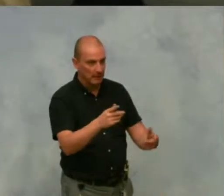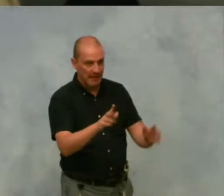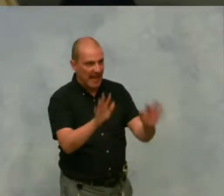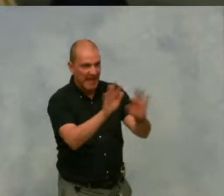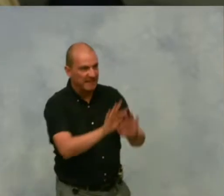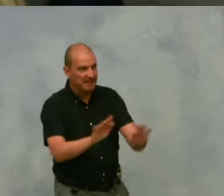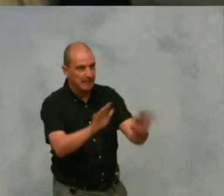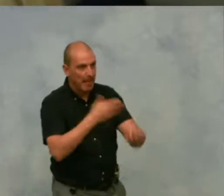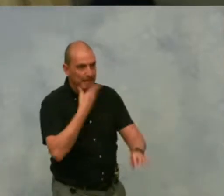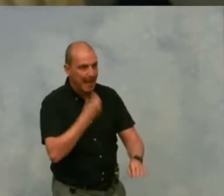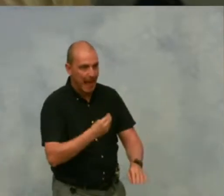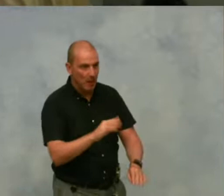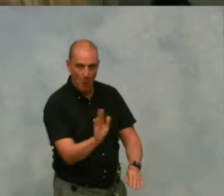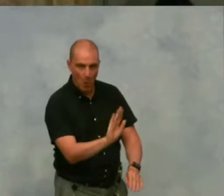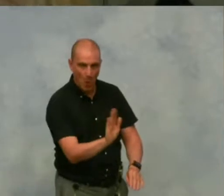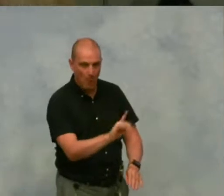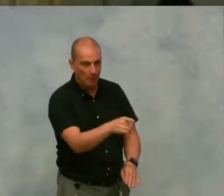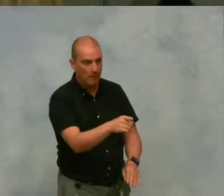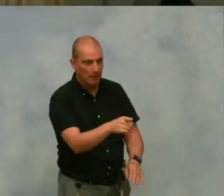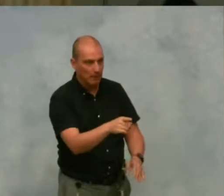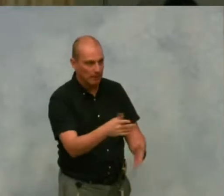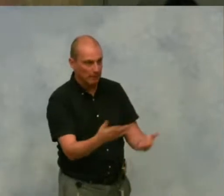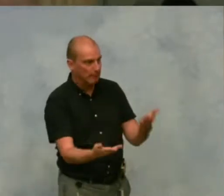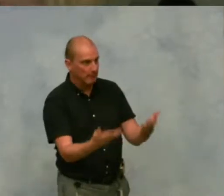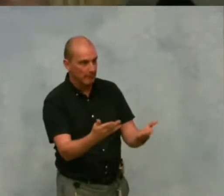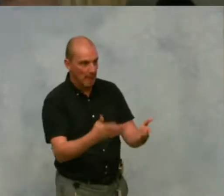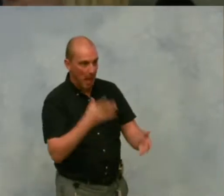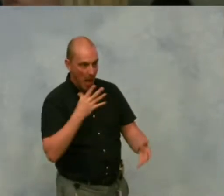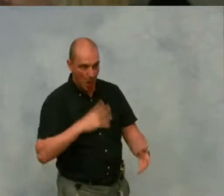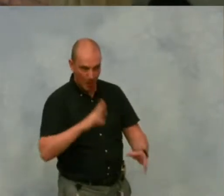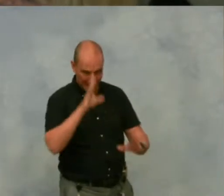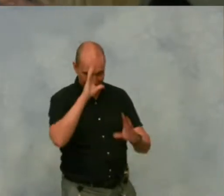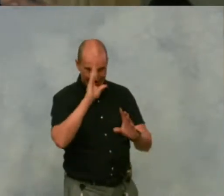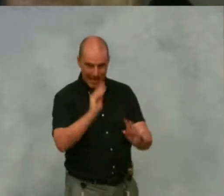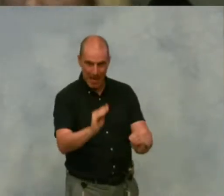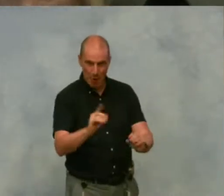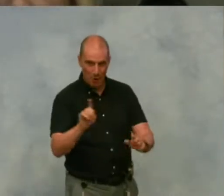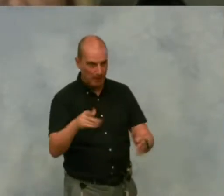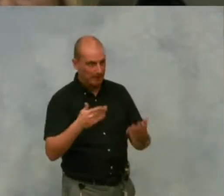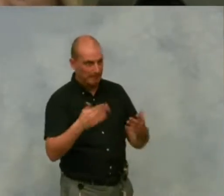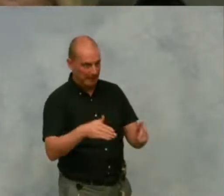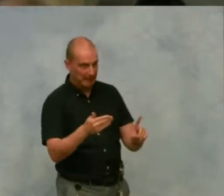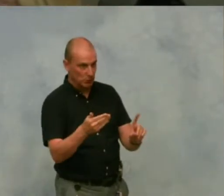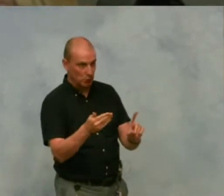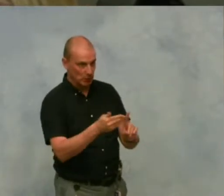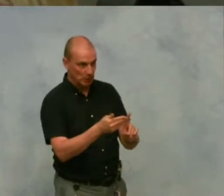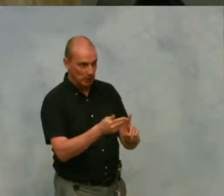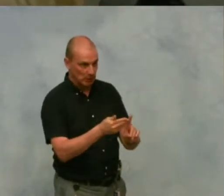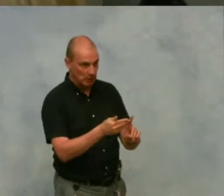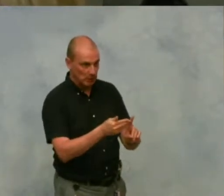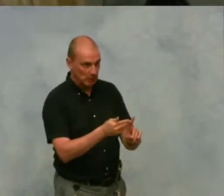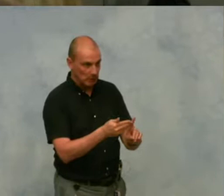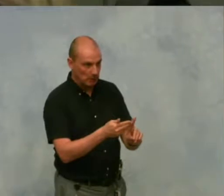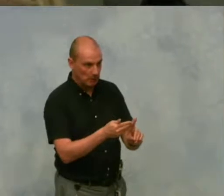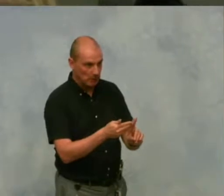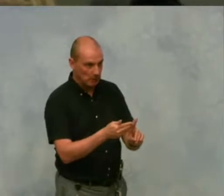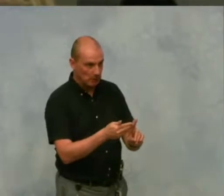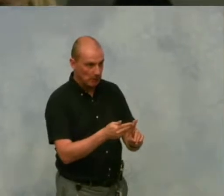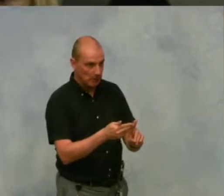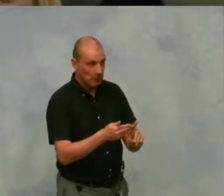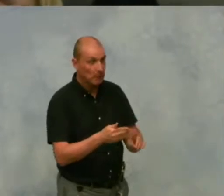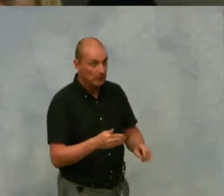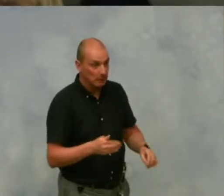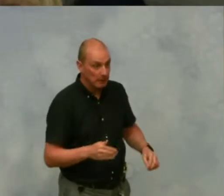think. I just wanted to point that out because I noticed it and I thought, I wonder if anybody else has noticed that. Thanks,